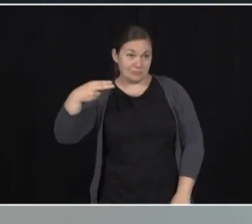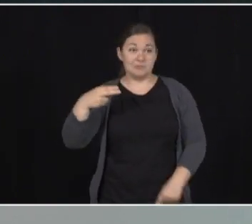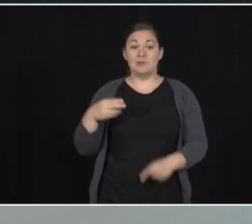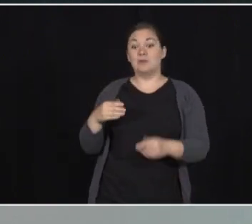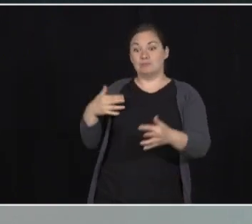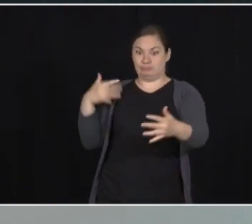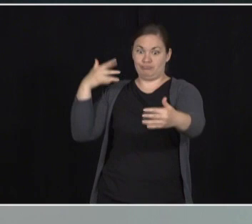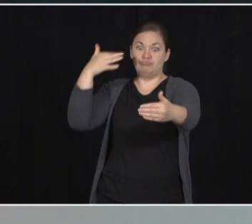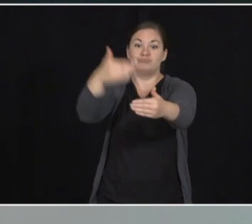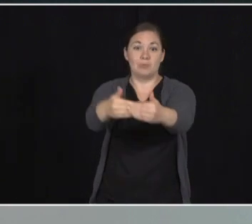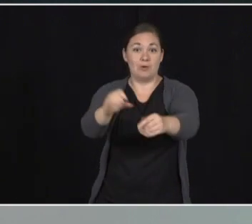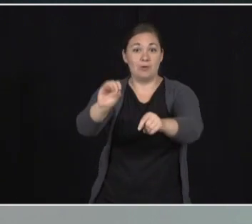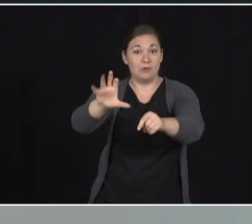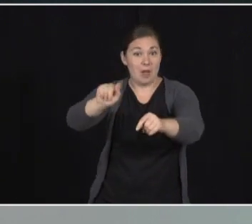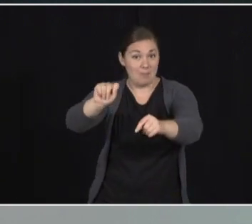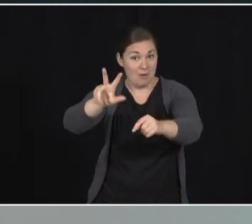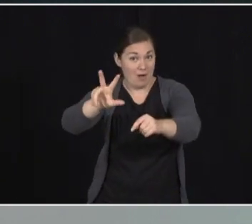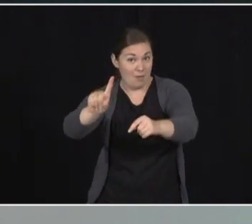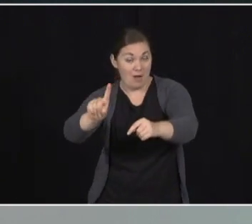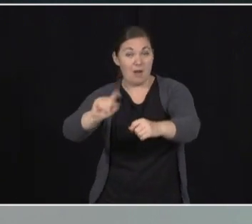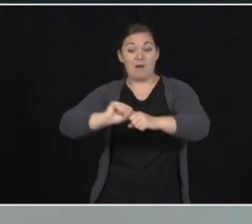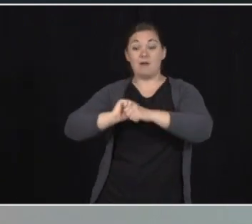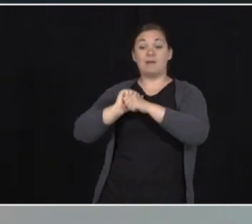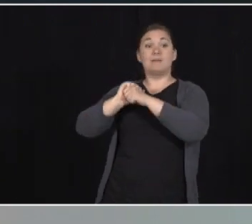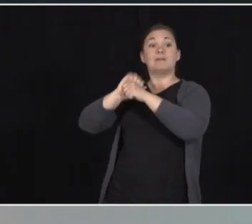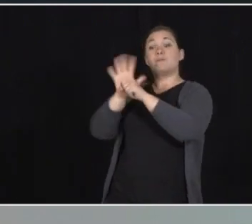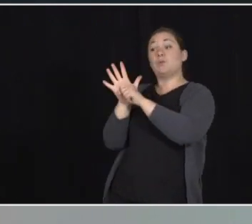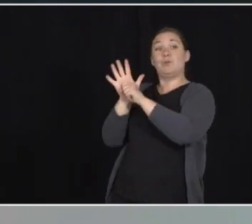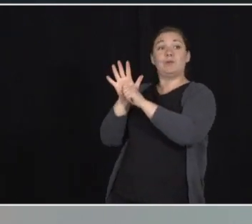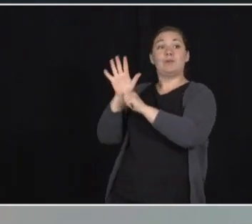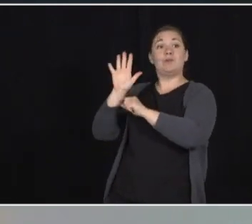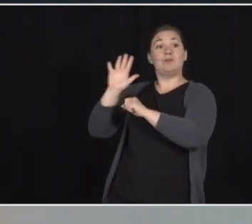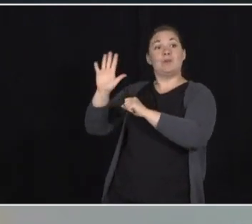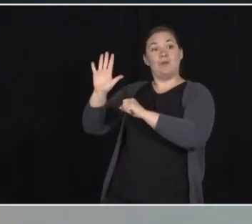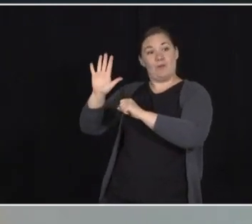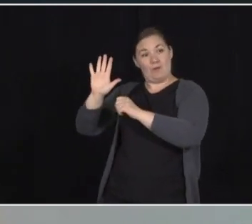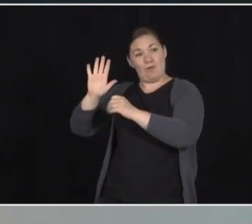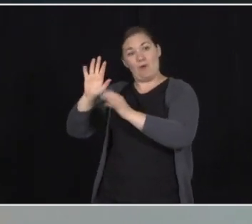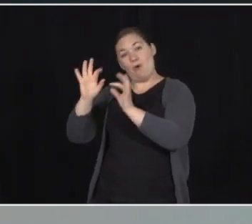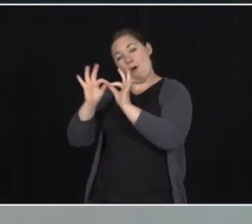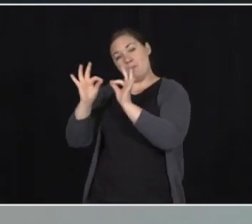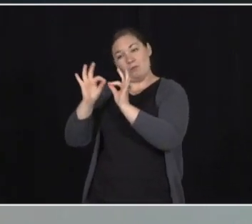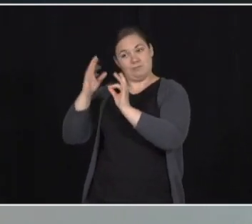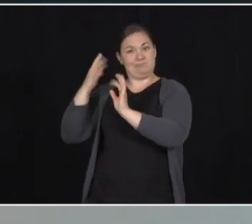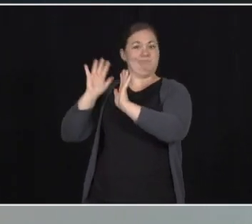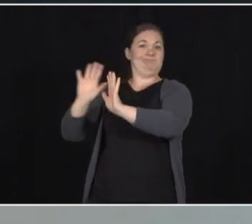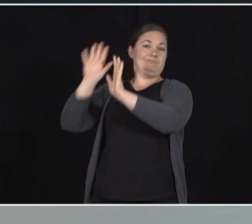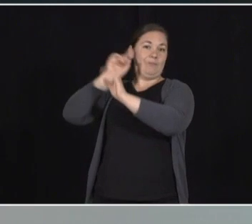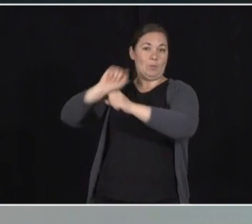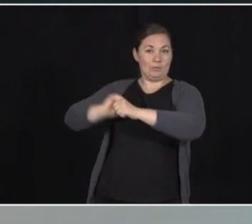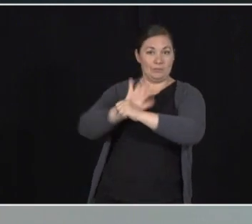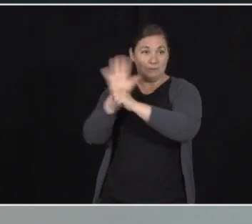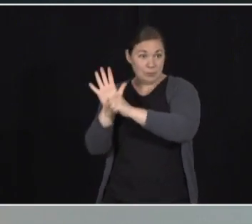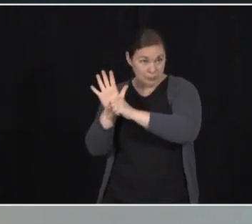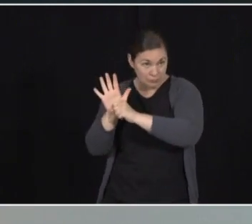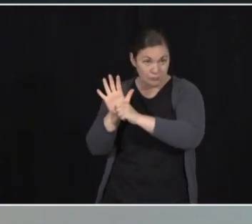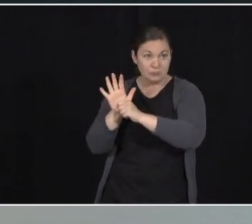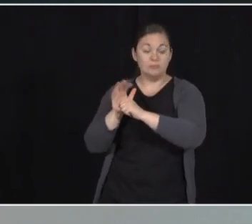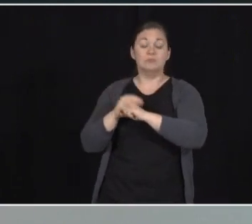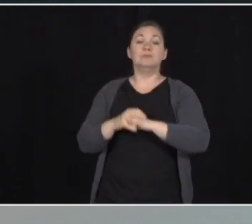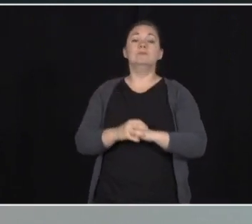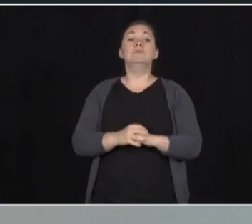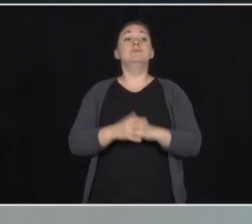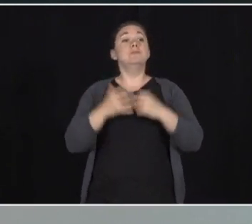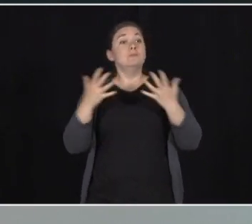it the COVID-19 recovery rate. Today, I'm also excited to share our government's plan to introduce greater customer choice